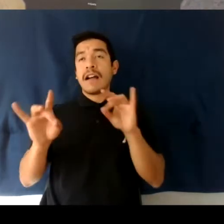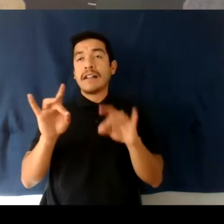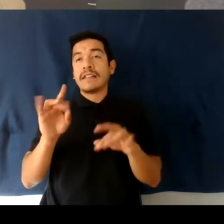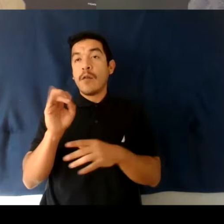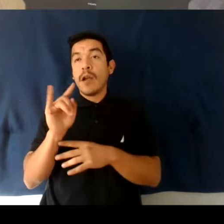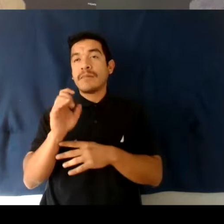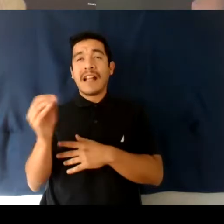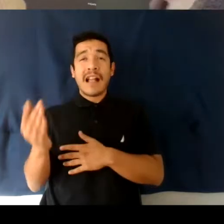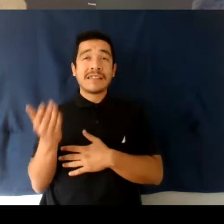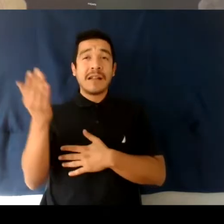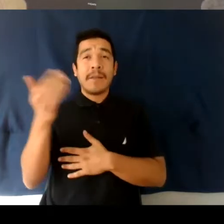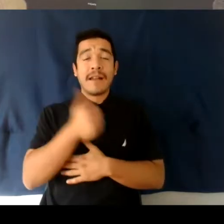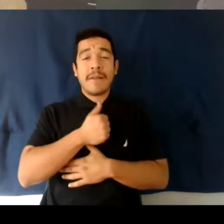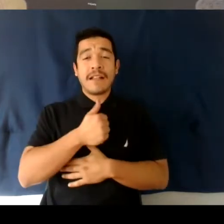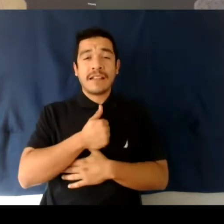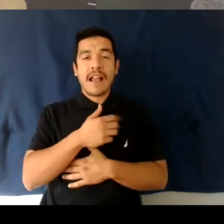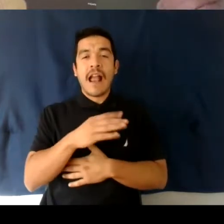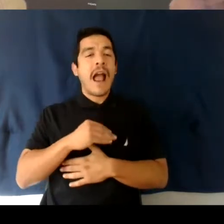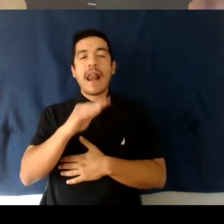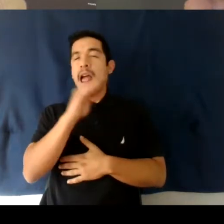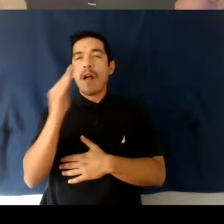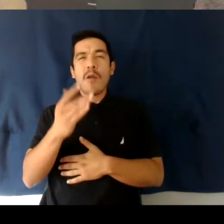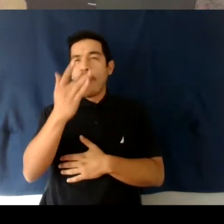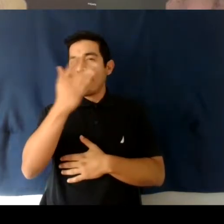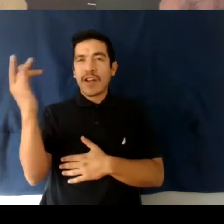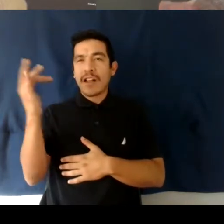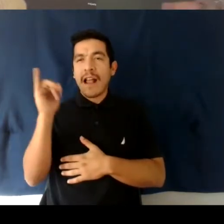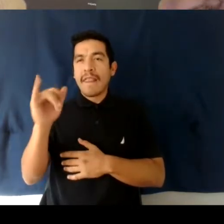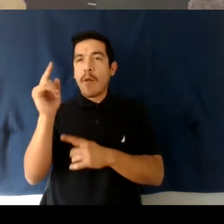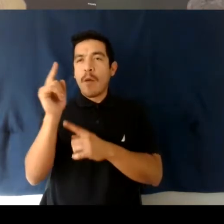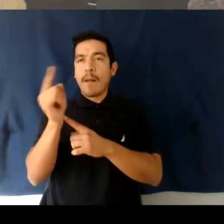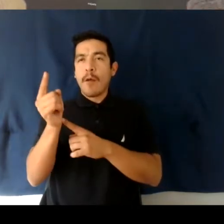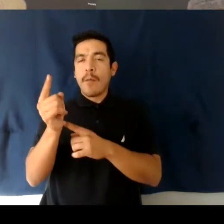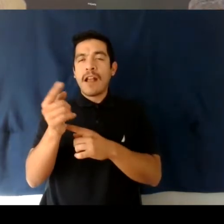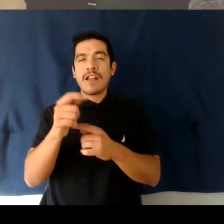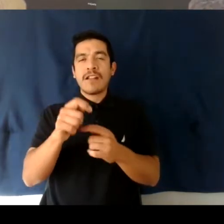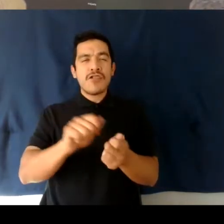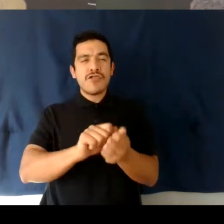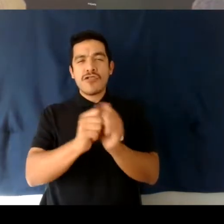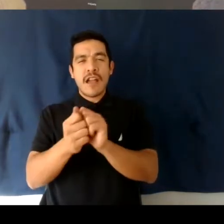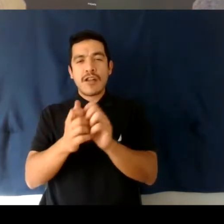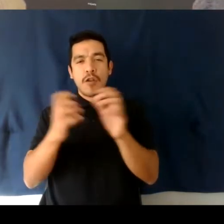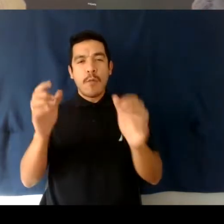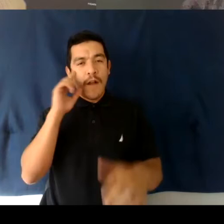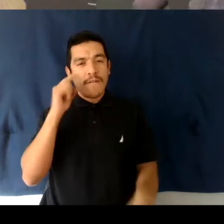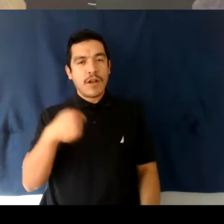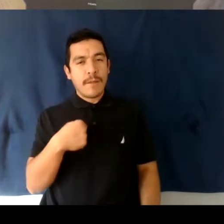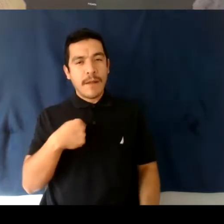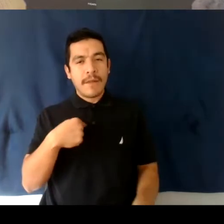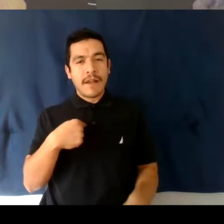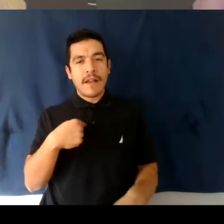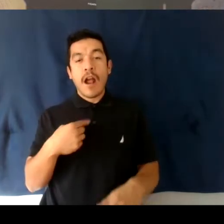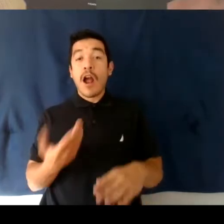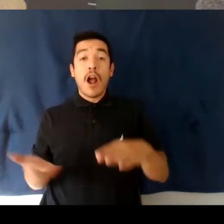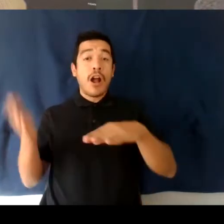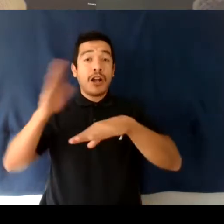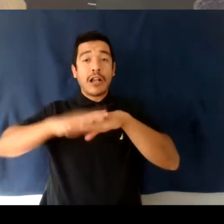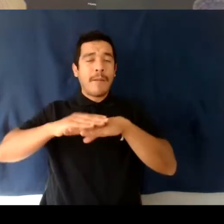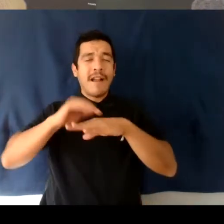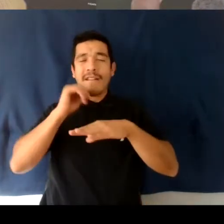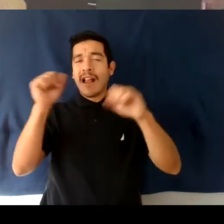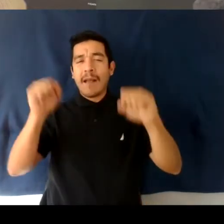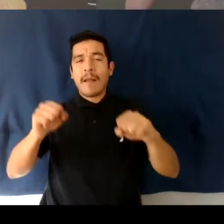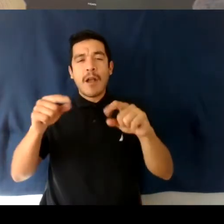submitting myself. And I'll never forget this moment shifted so much for me, on top of not being able